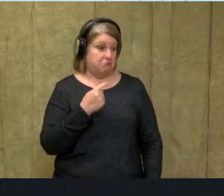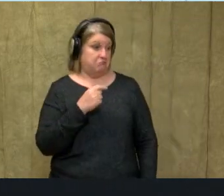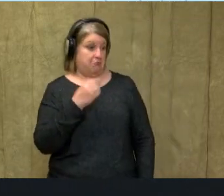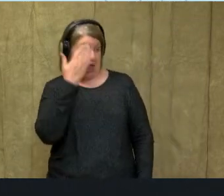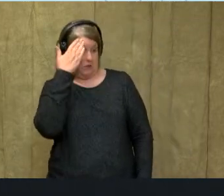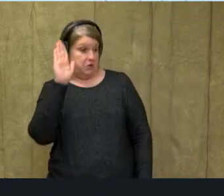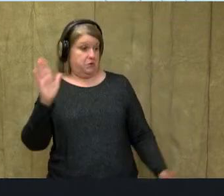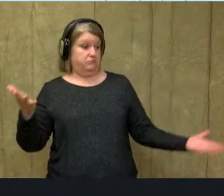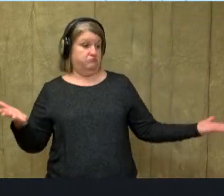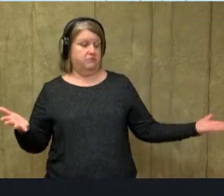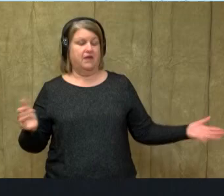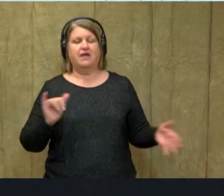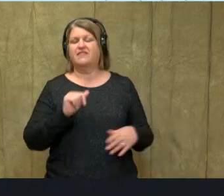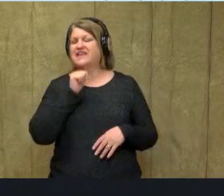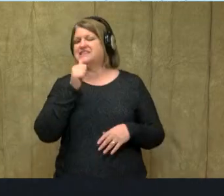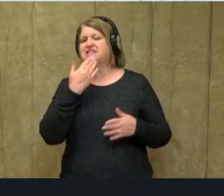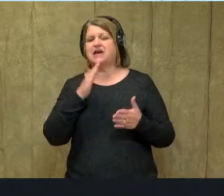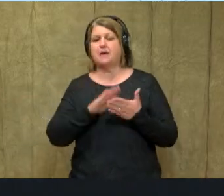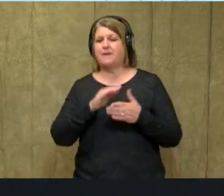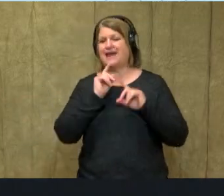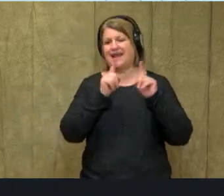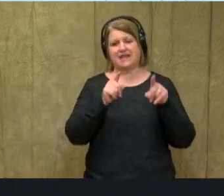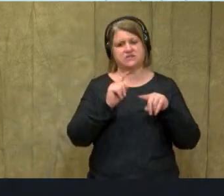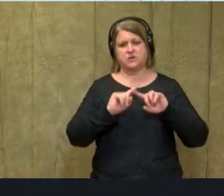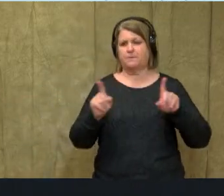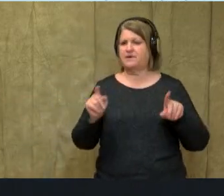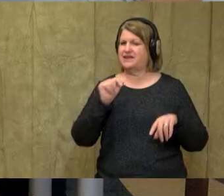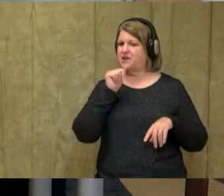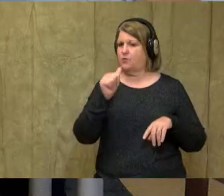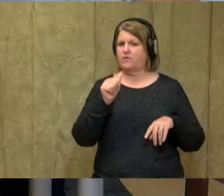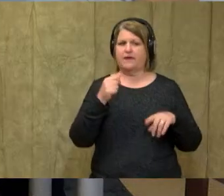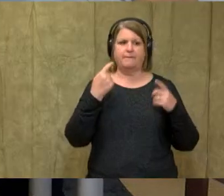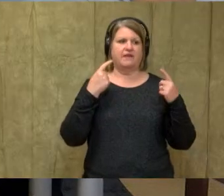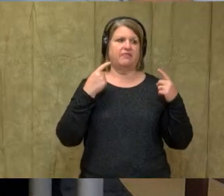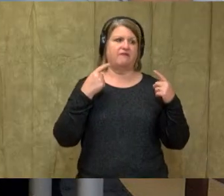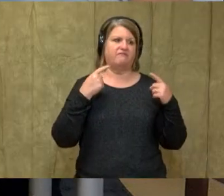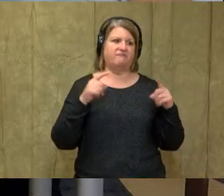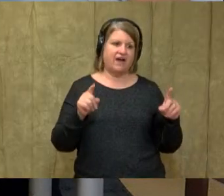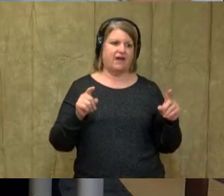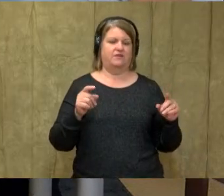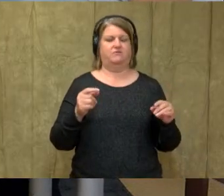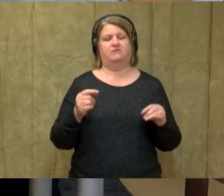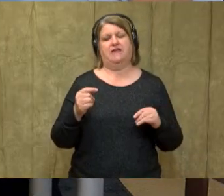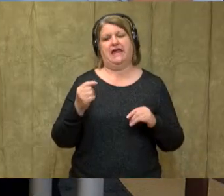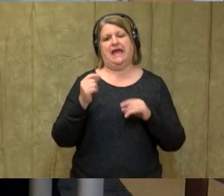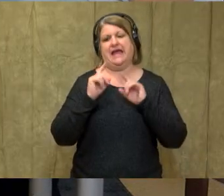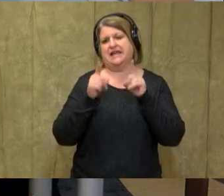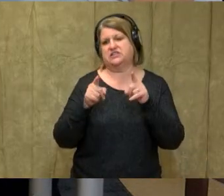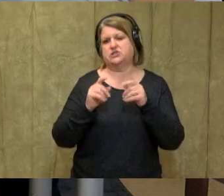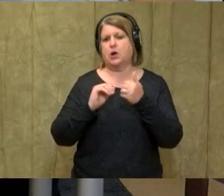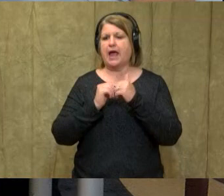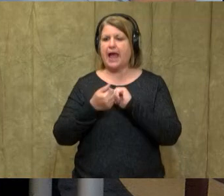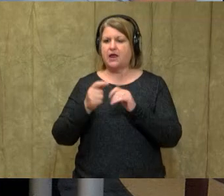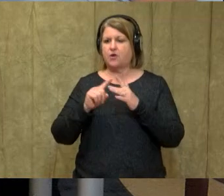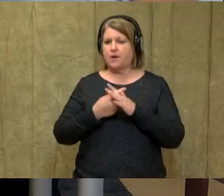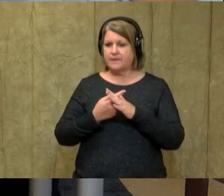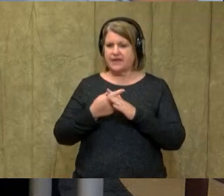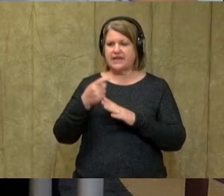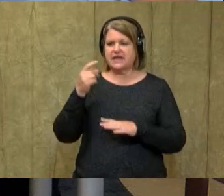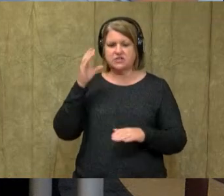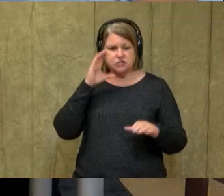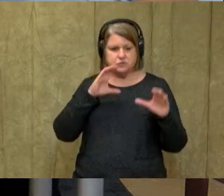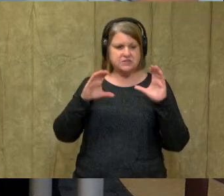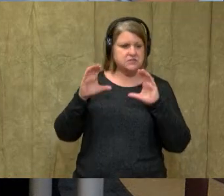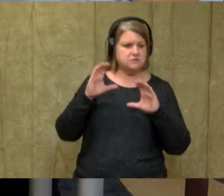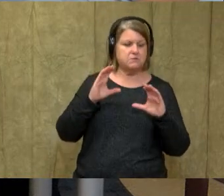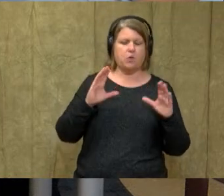answer, but we don't want that to be the final answer. So what would you suggest to me? Where do I go? How do I begin to explore what